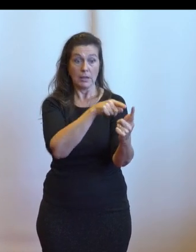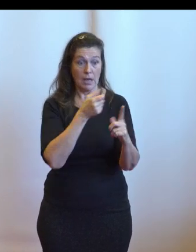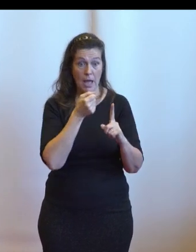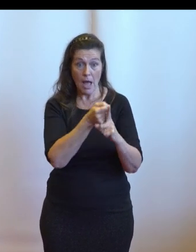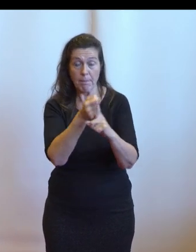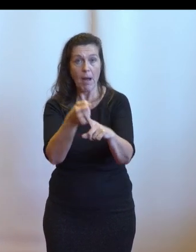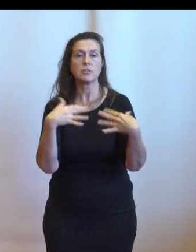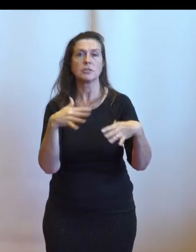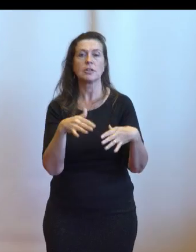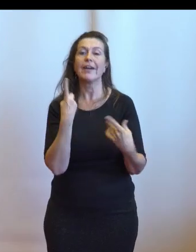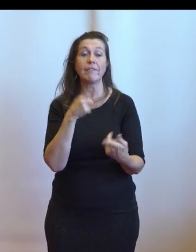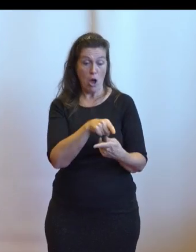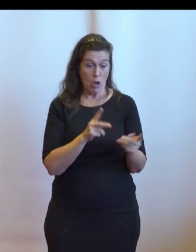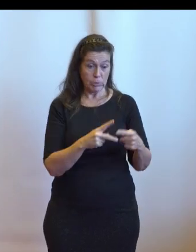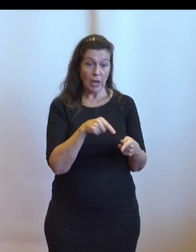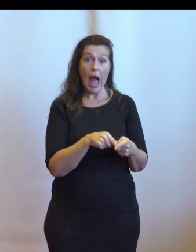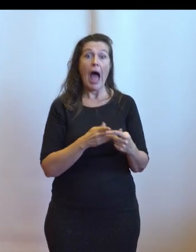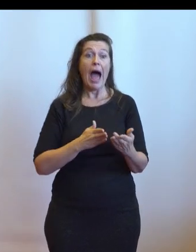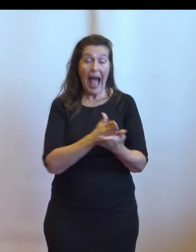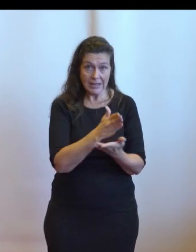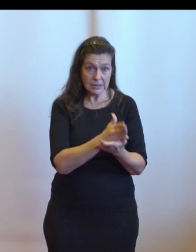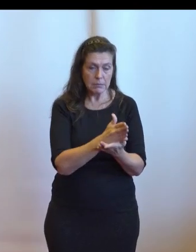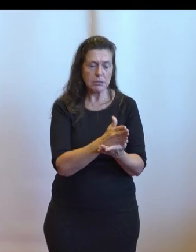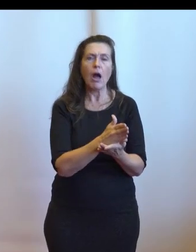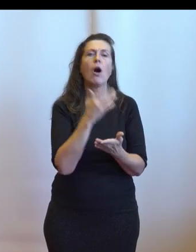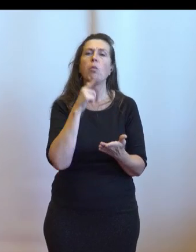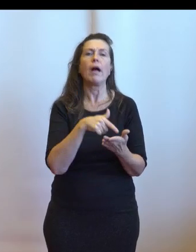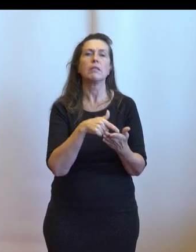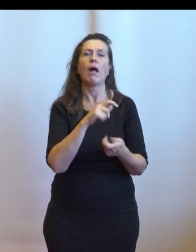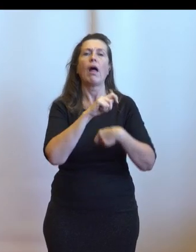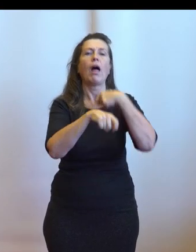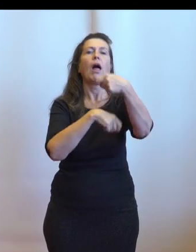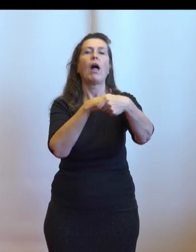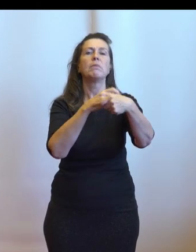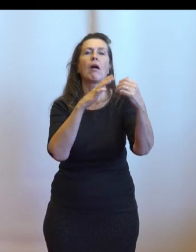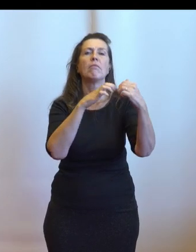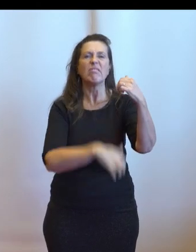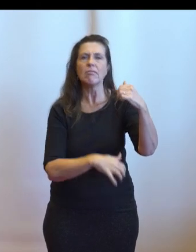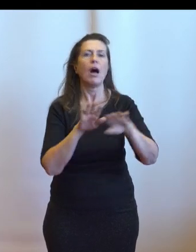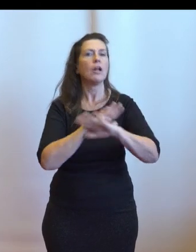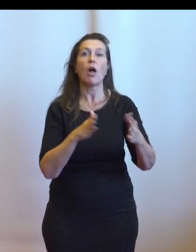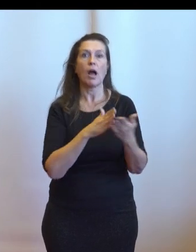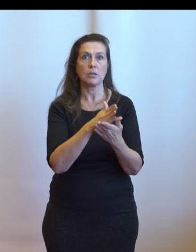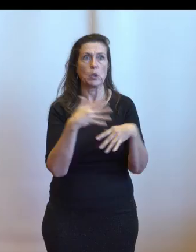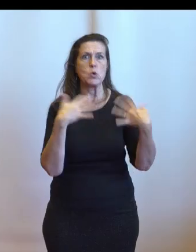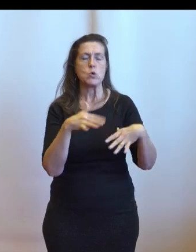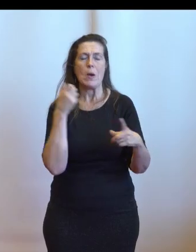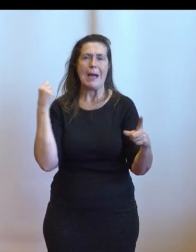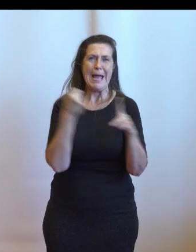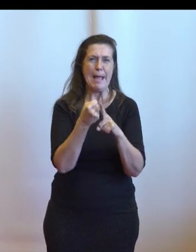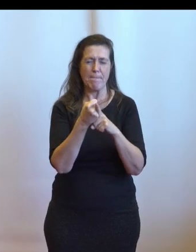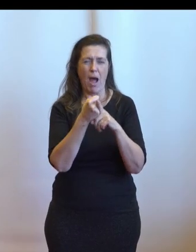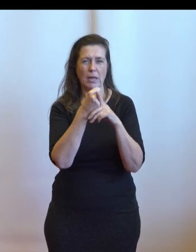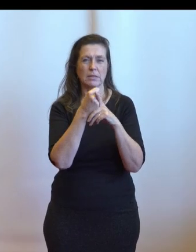you have an accessible product that then becomes inaccessible, the reputational impact that has is